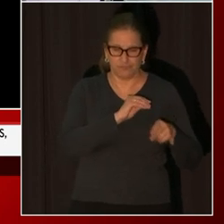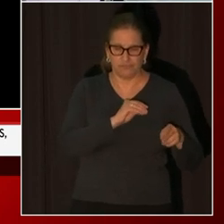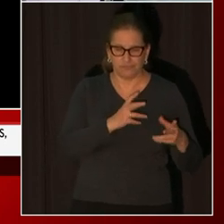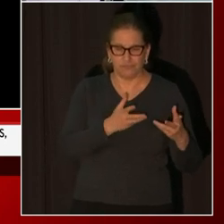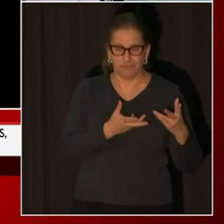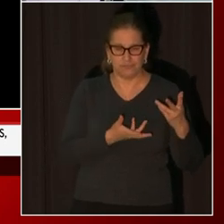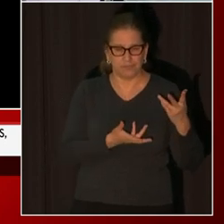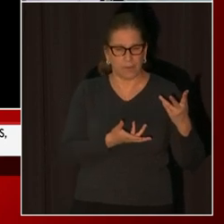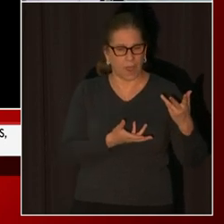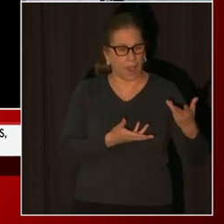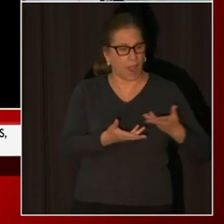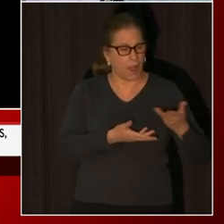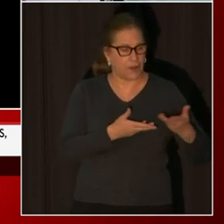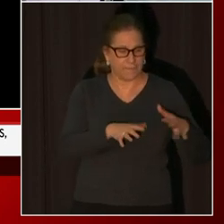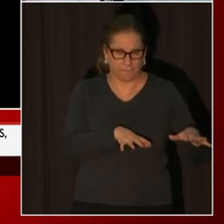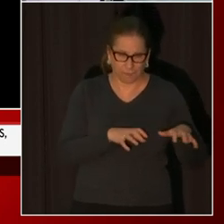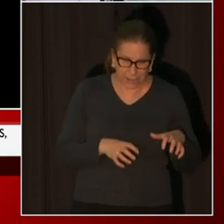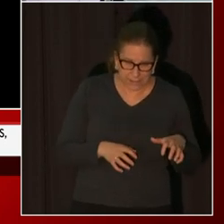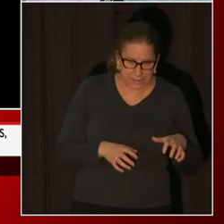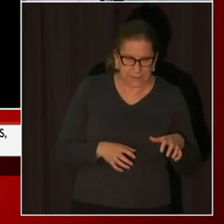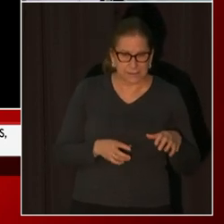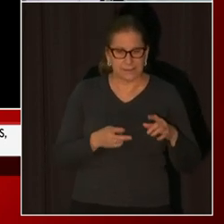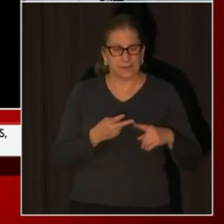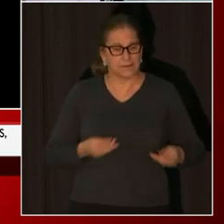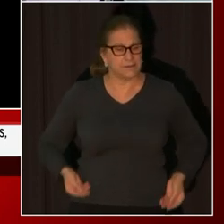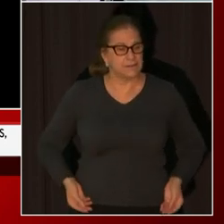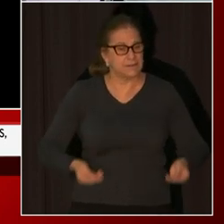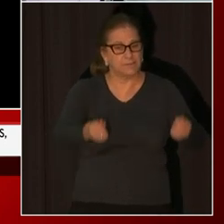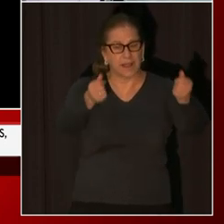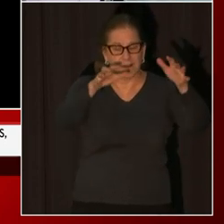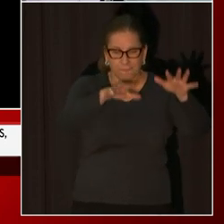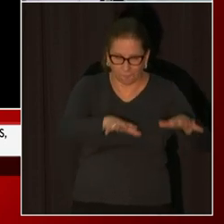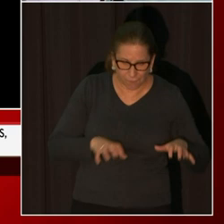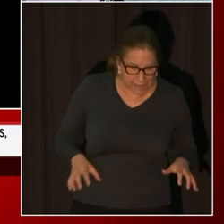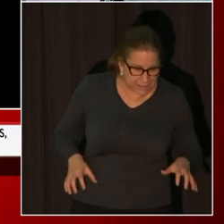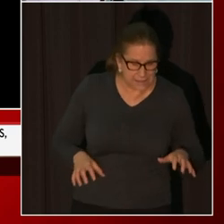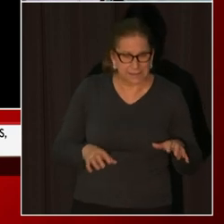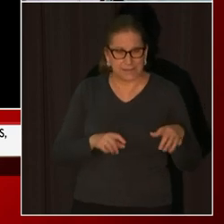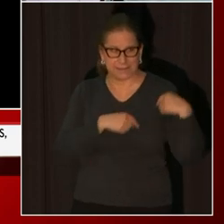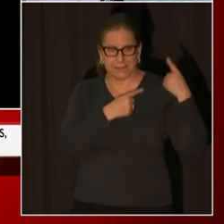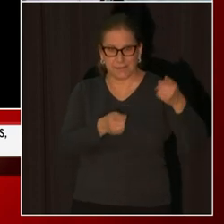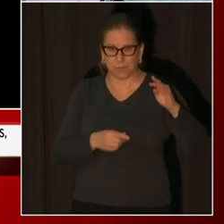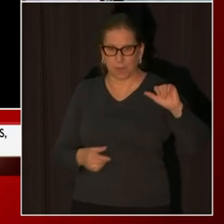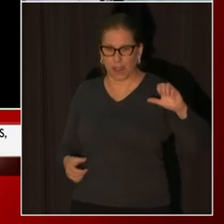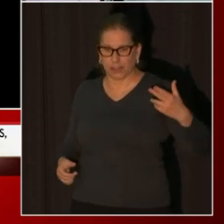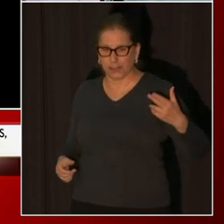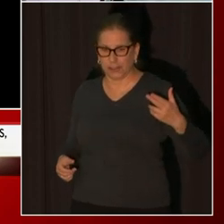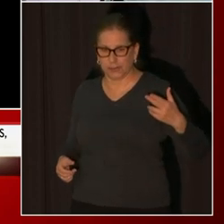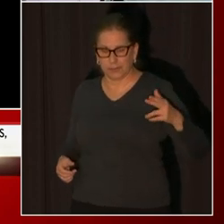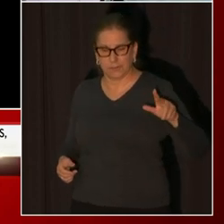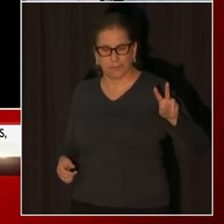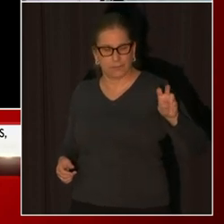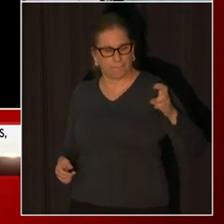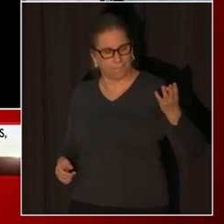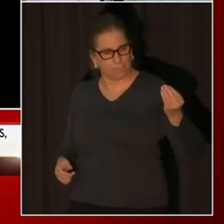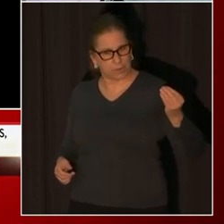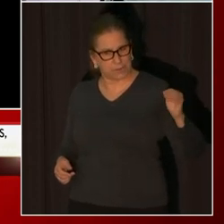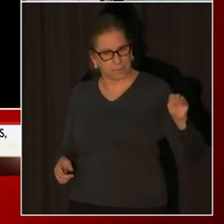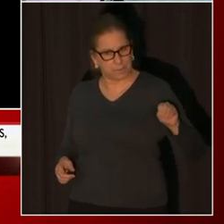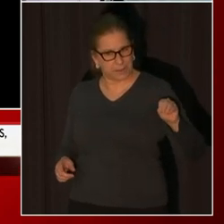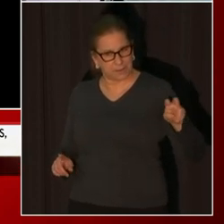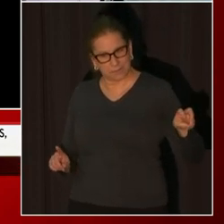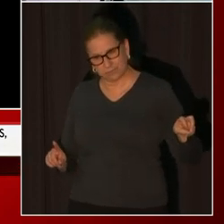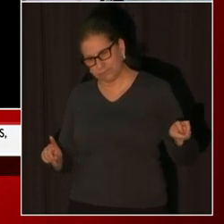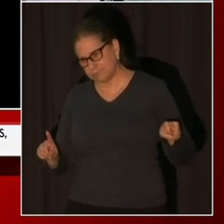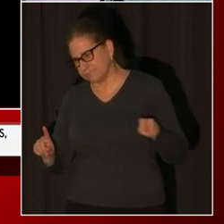mayor instituted in March. We shifted $214 million in eligible local funds onto the COVID state fund. This